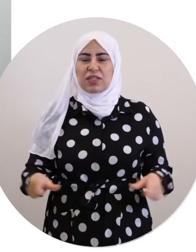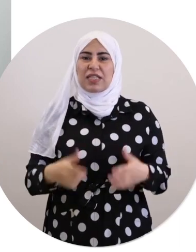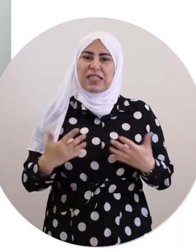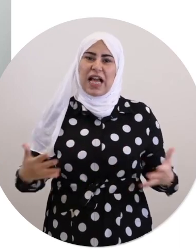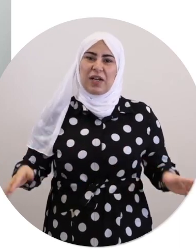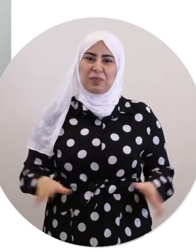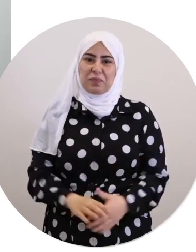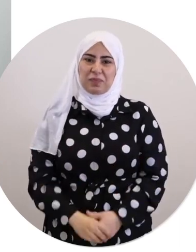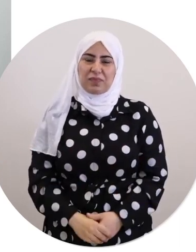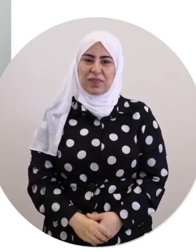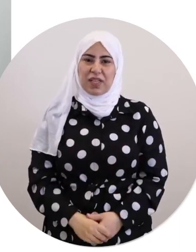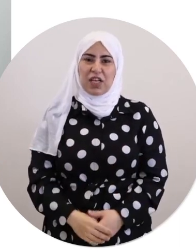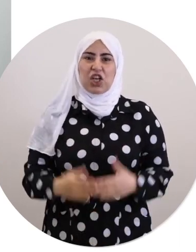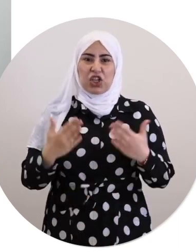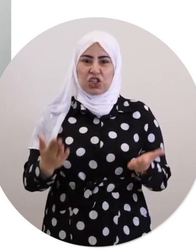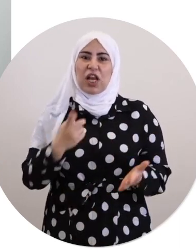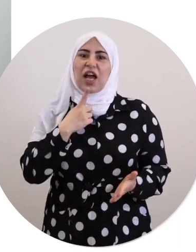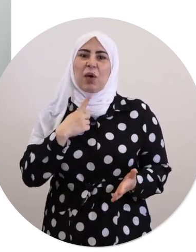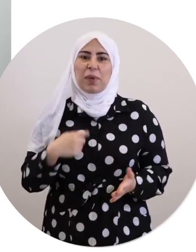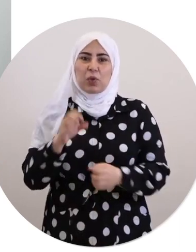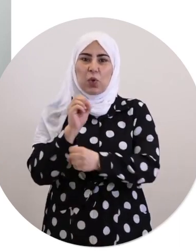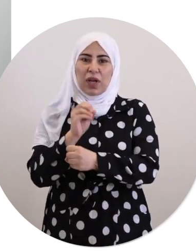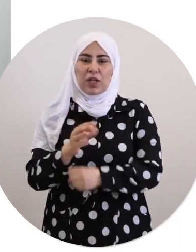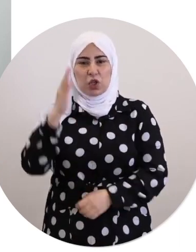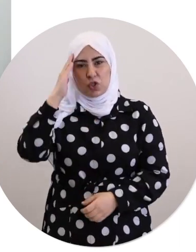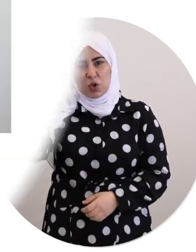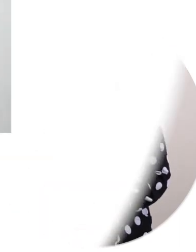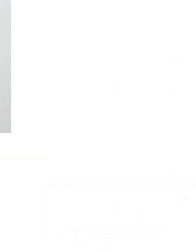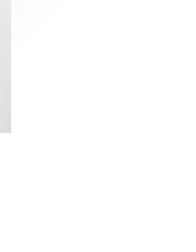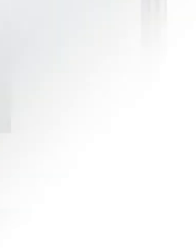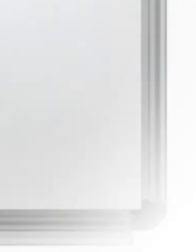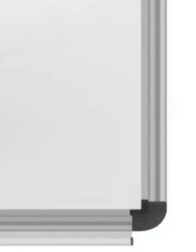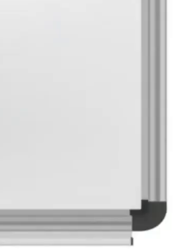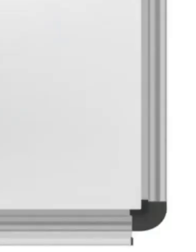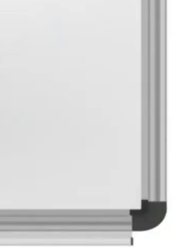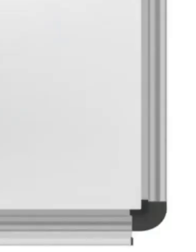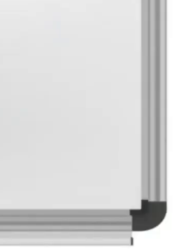correctly and gave you some tips on that. I hope this episode was useful. Thank you for watching.